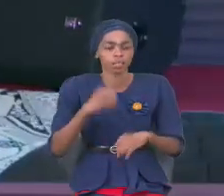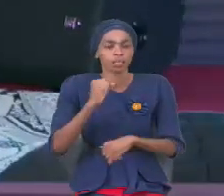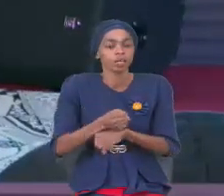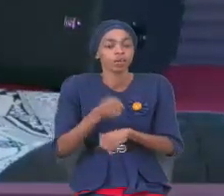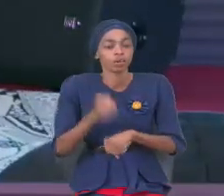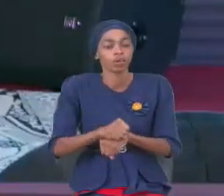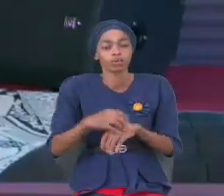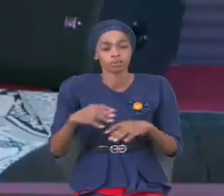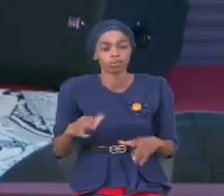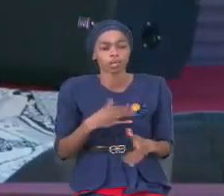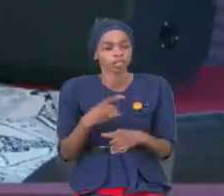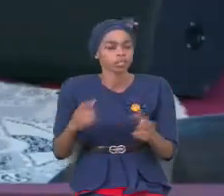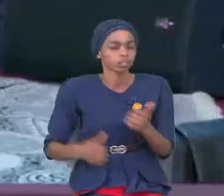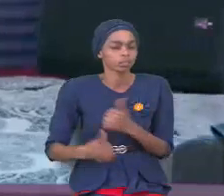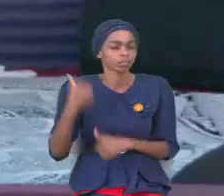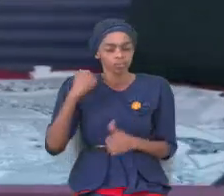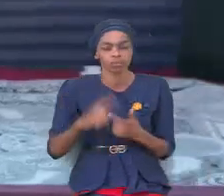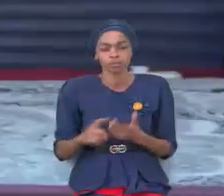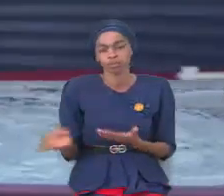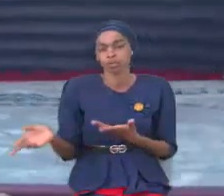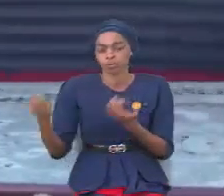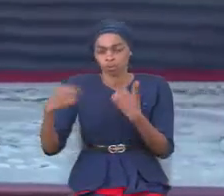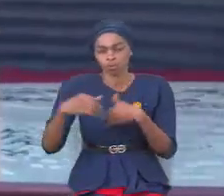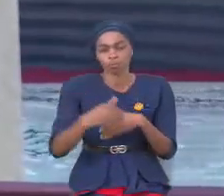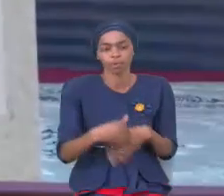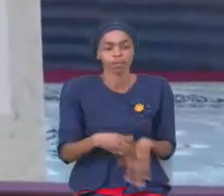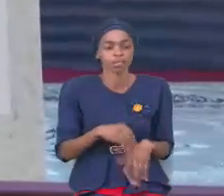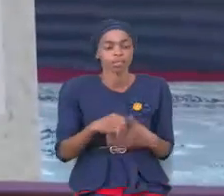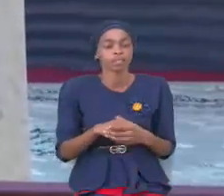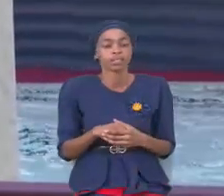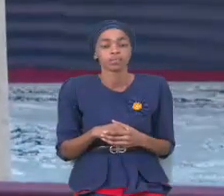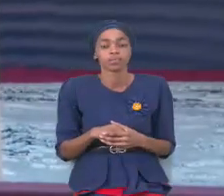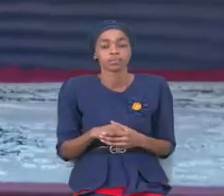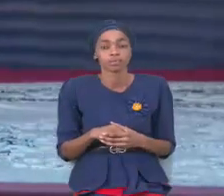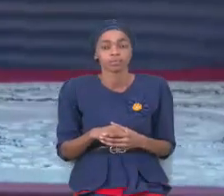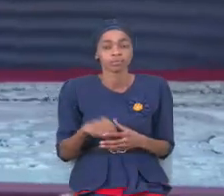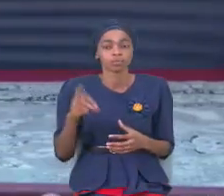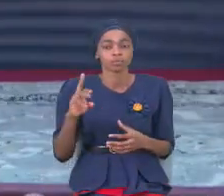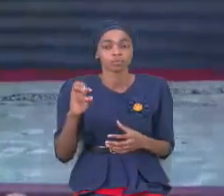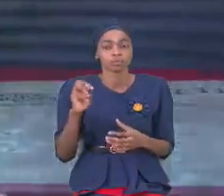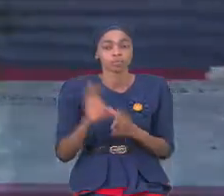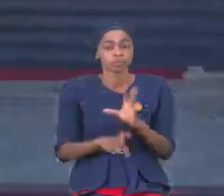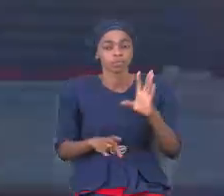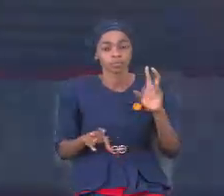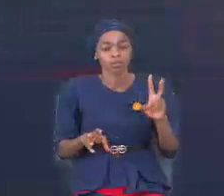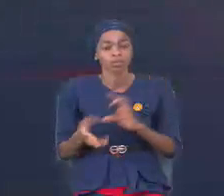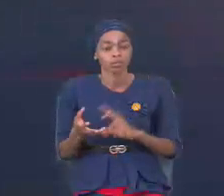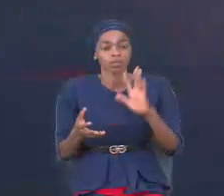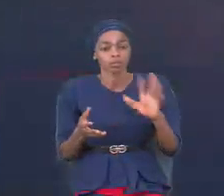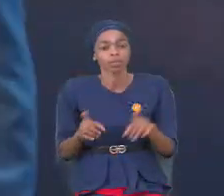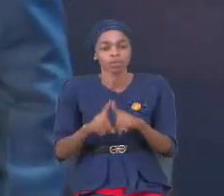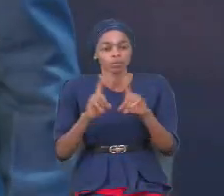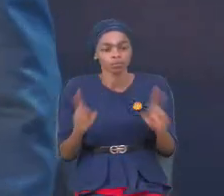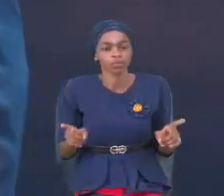have refused to return. In Romans chapter 2, reading from verse 5, it tells us, but that after